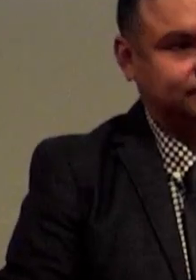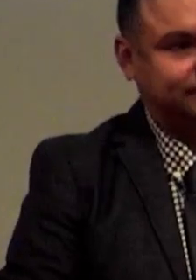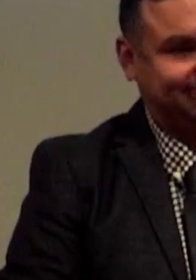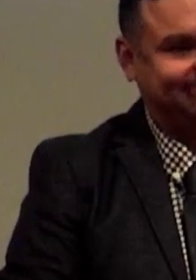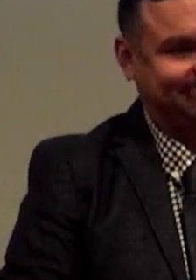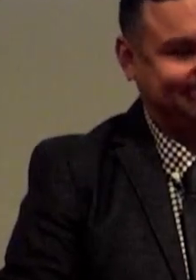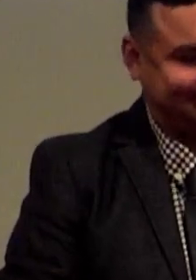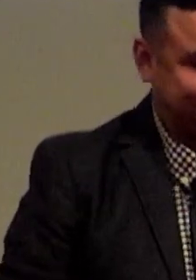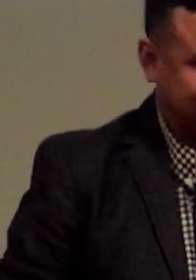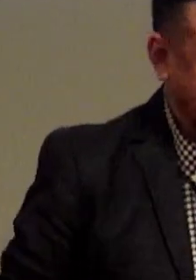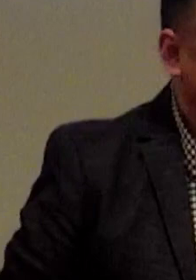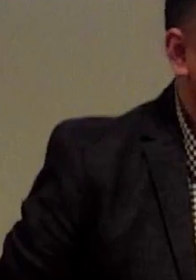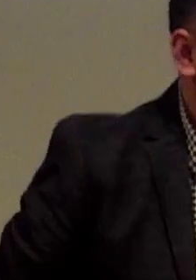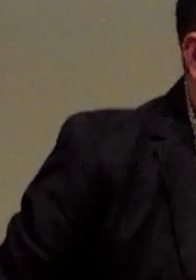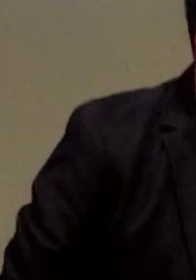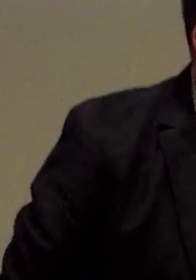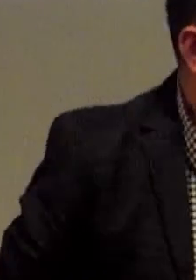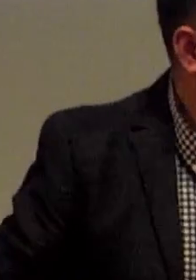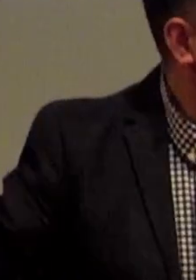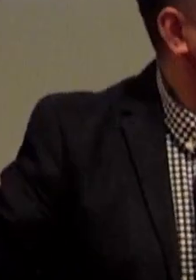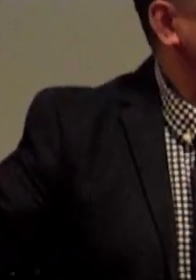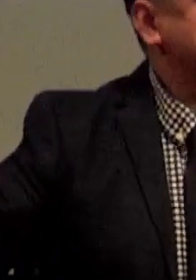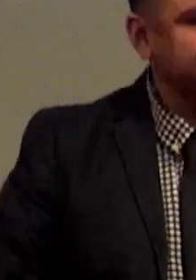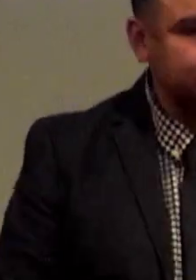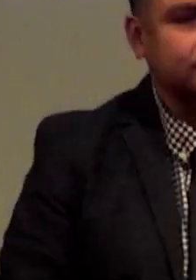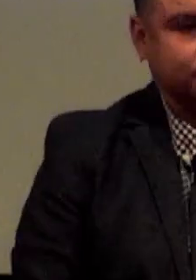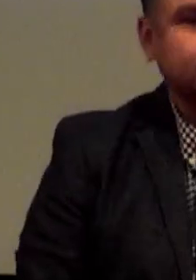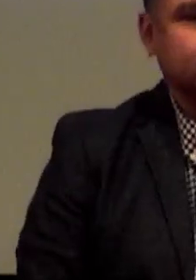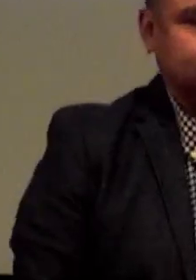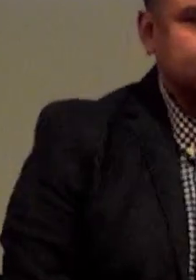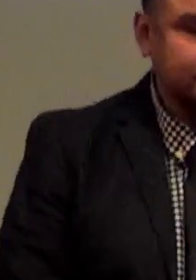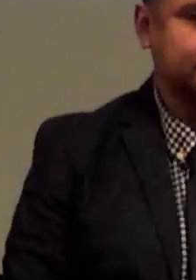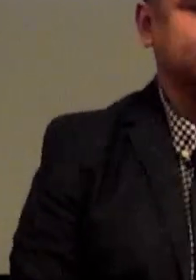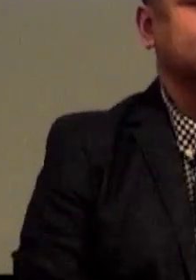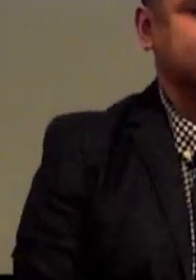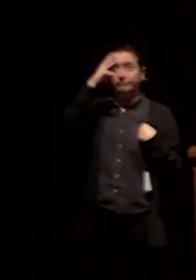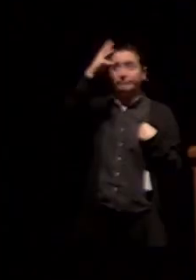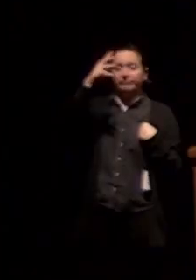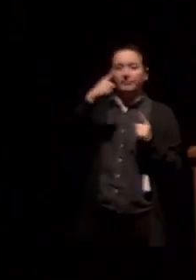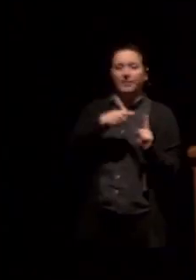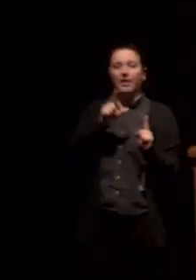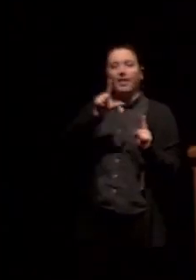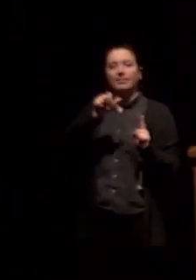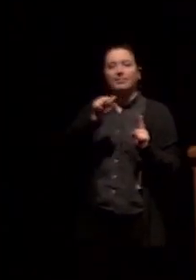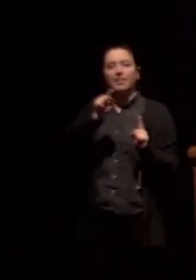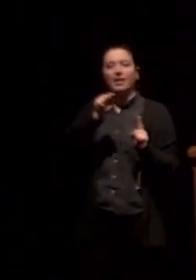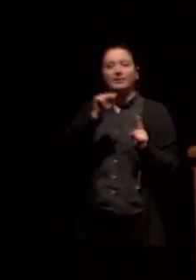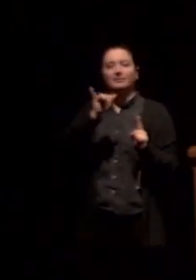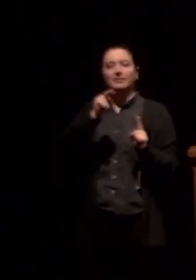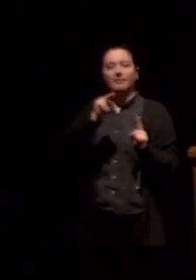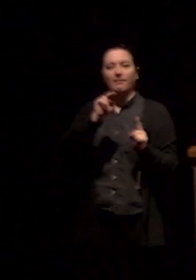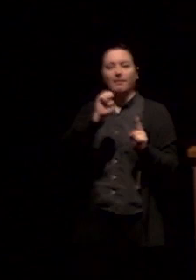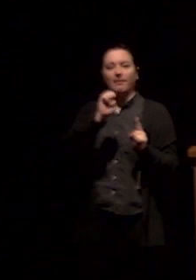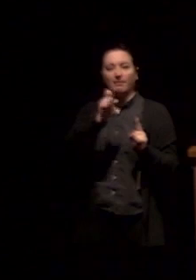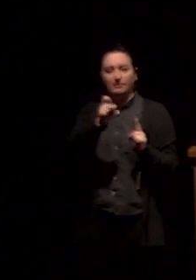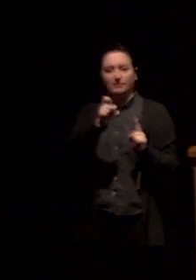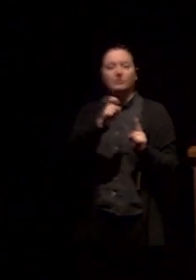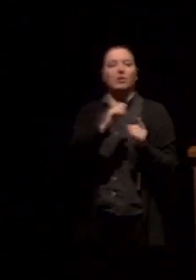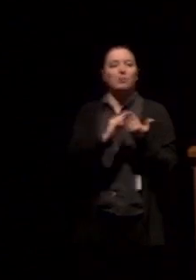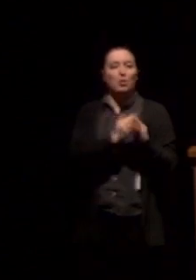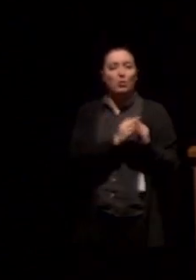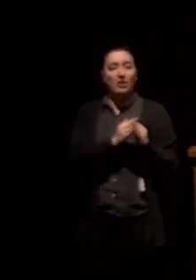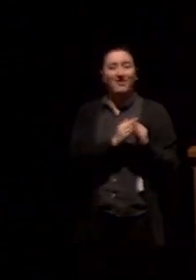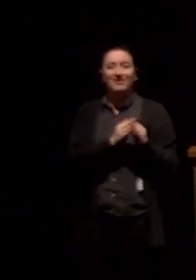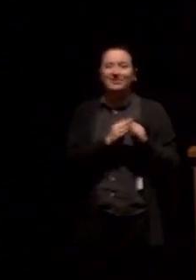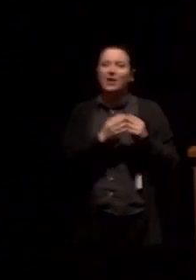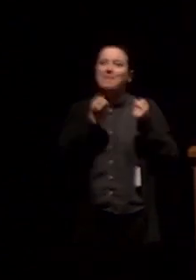it. I think in the Latinx community, having multi-generational households means that someone is, if they're not doing well with their